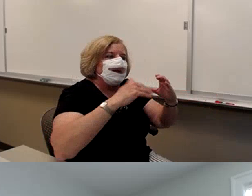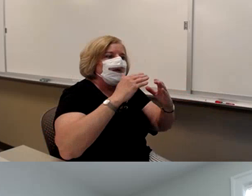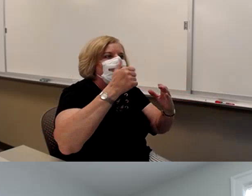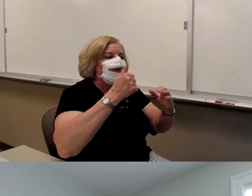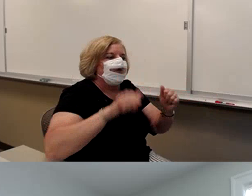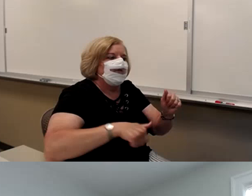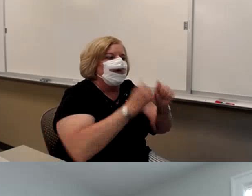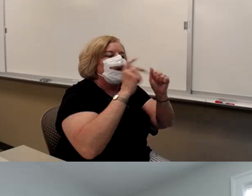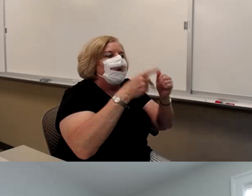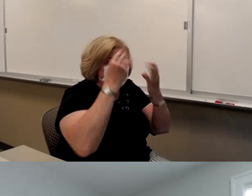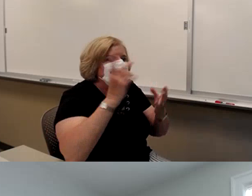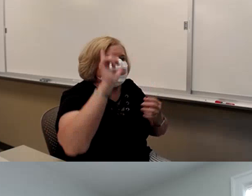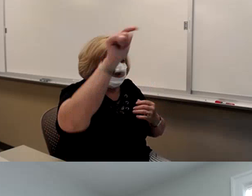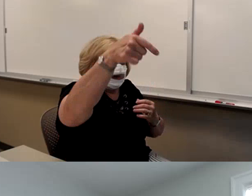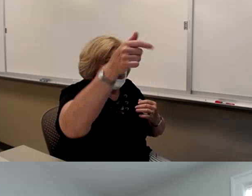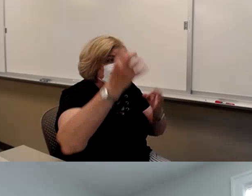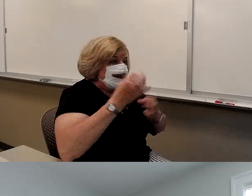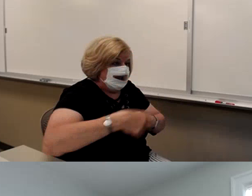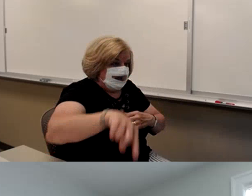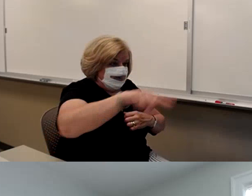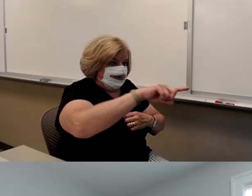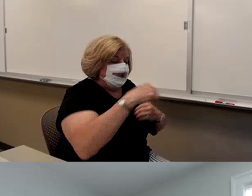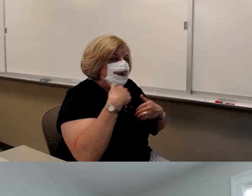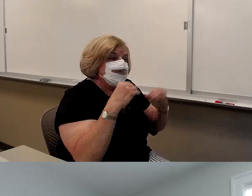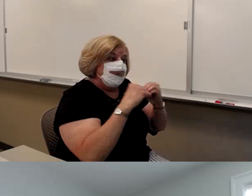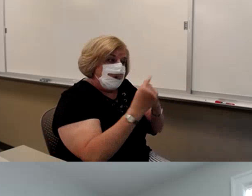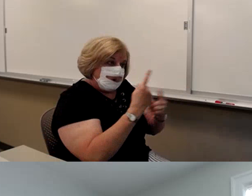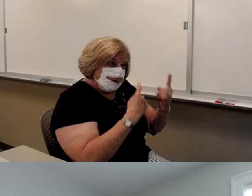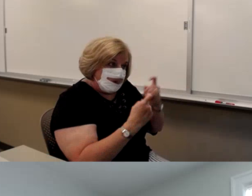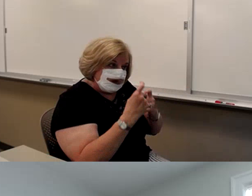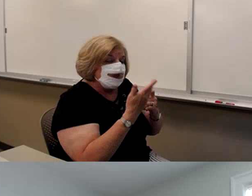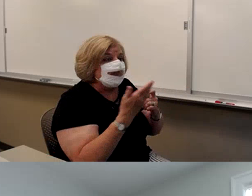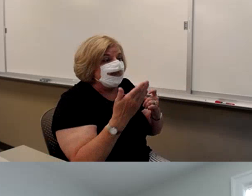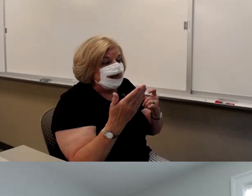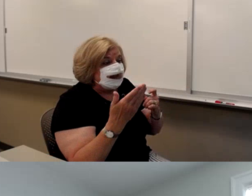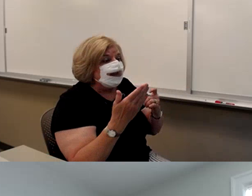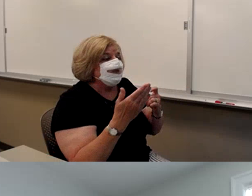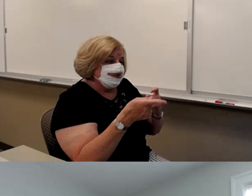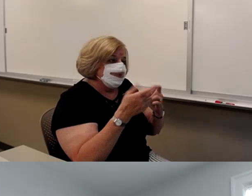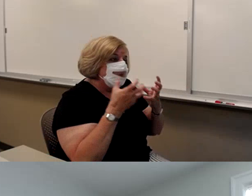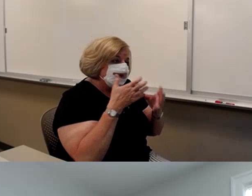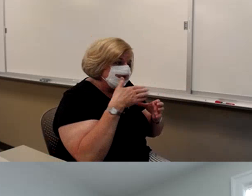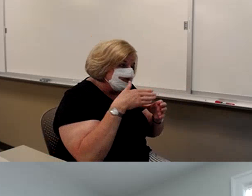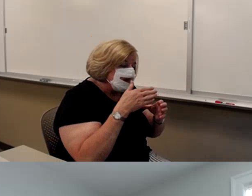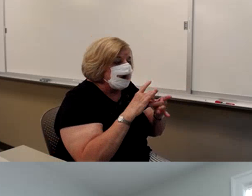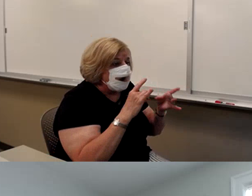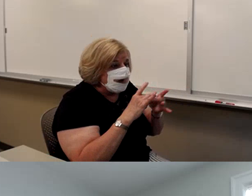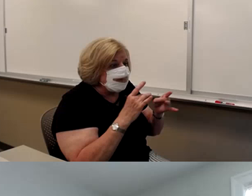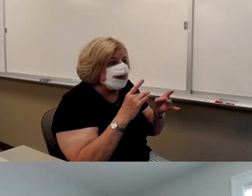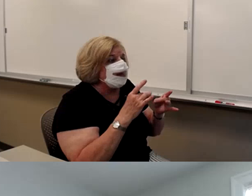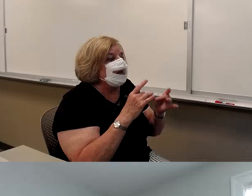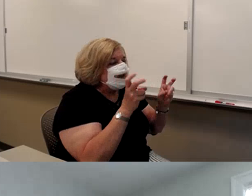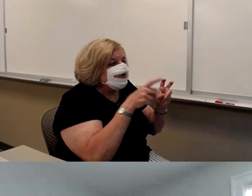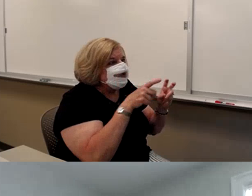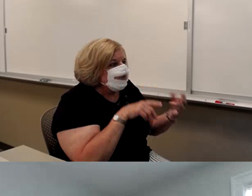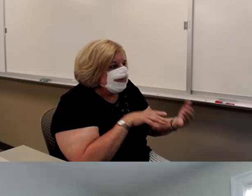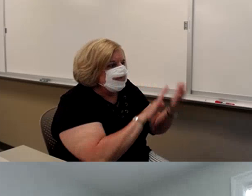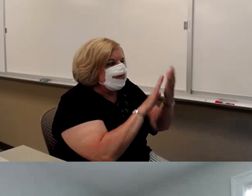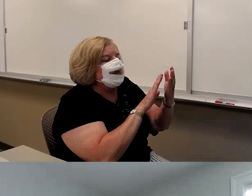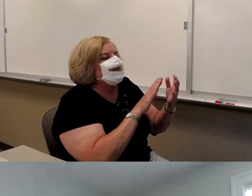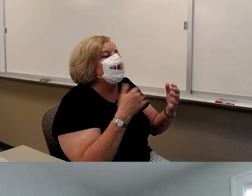So, if you guys have some questions or things, some of the issues that some of you guys were encountering, we'll try to